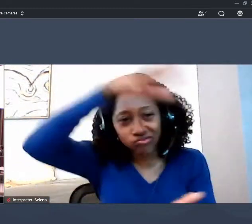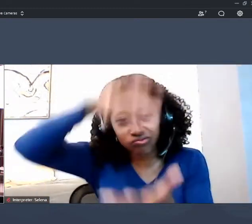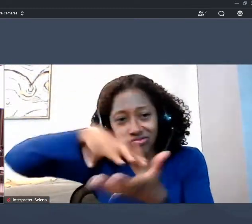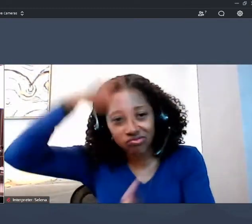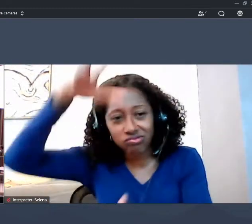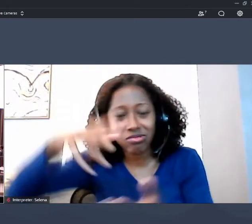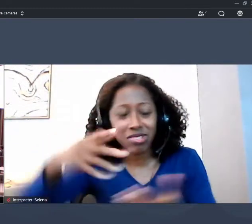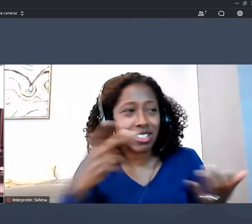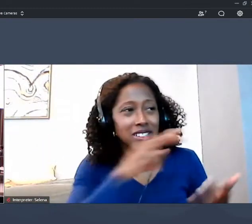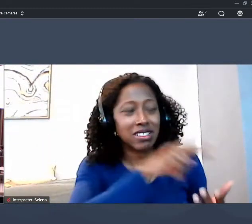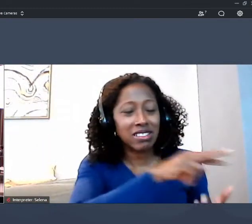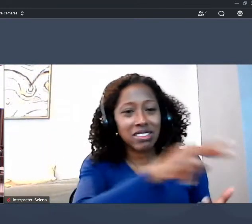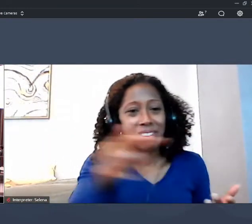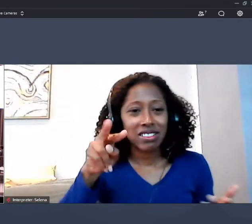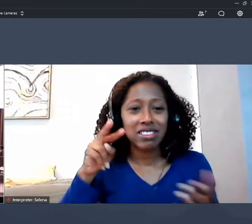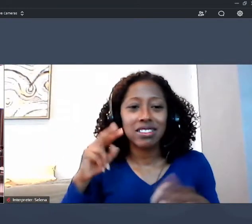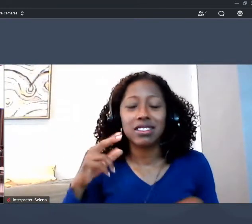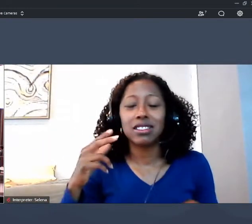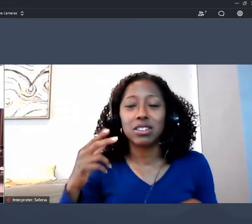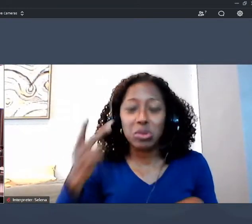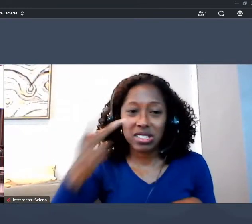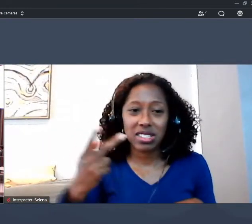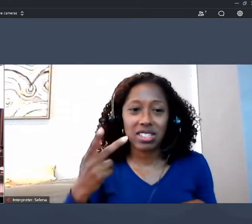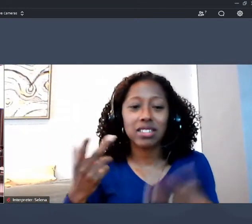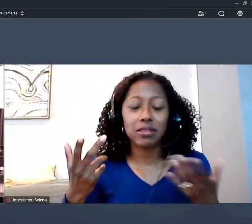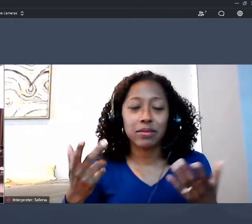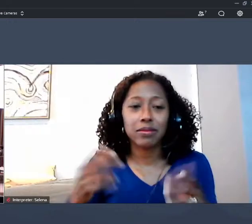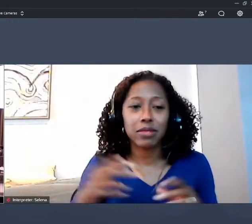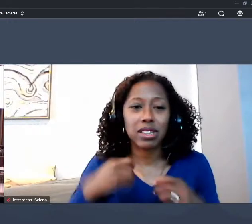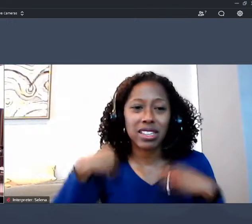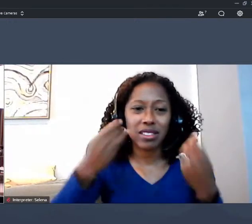on the street, also for the tenants. And